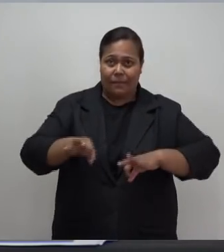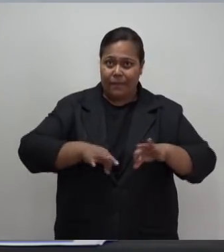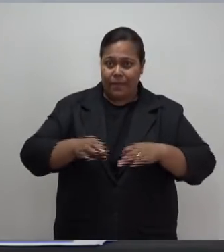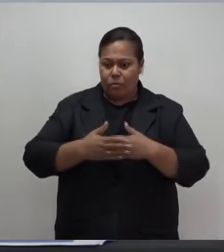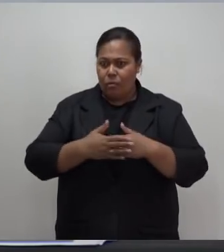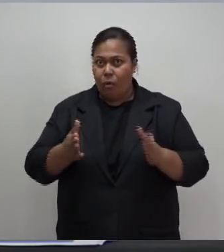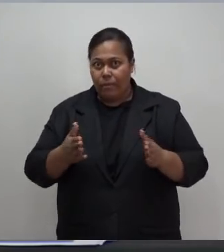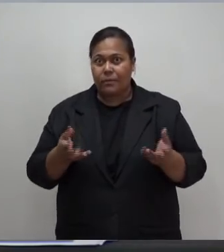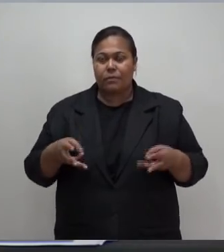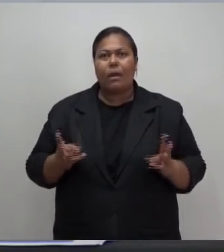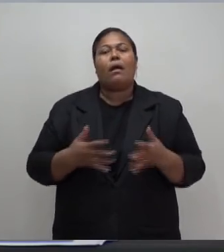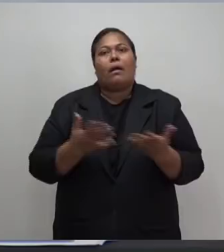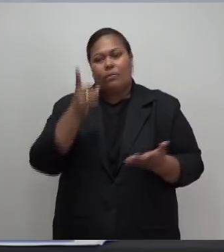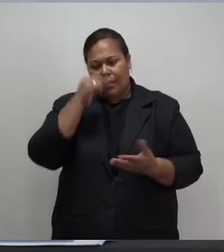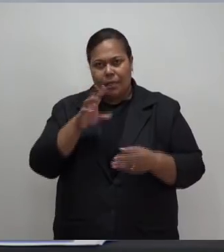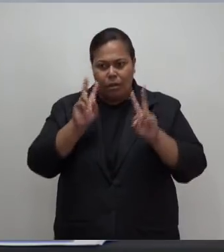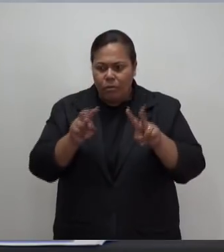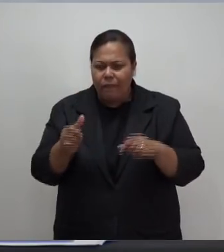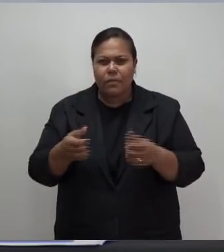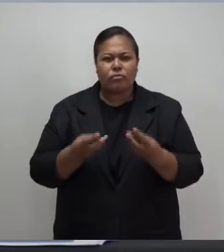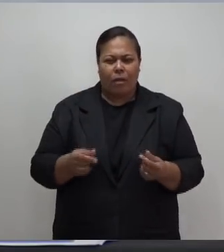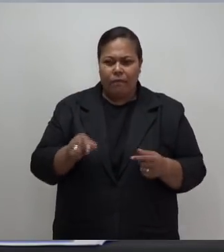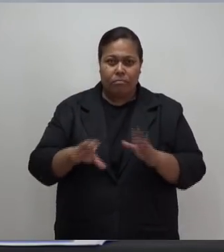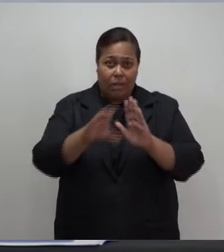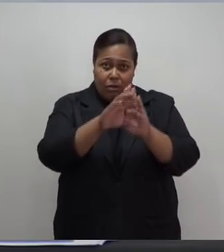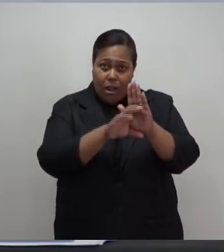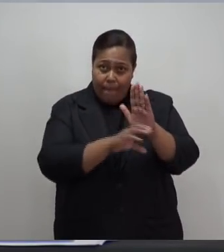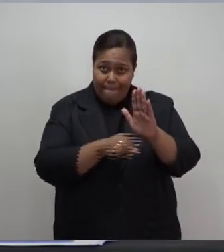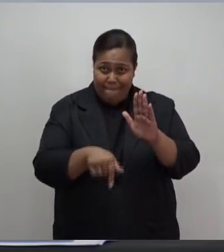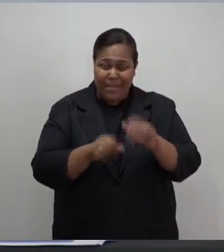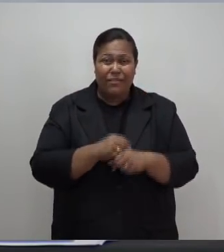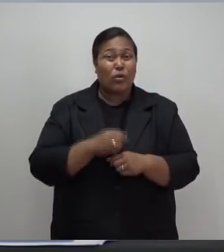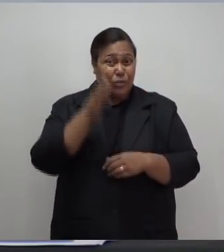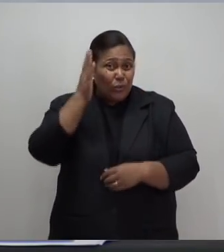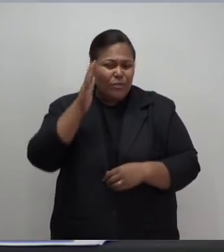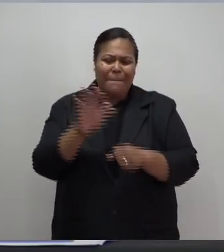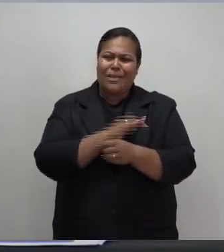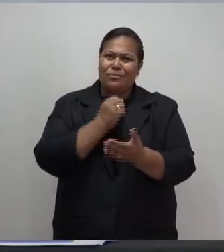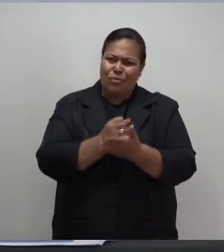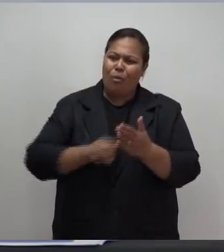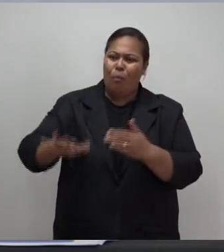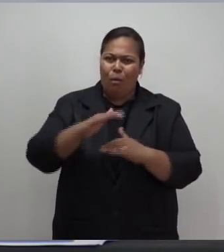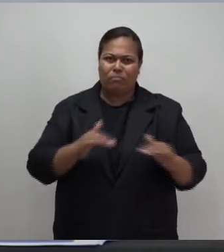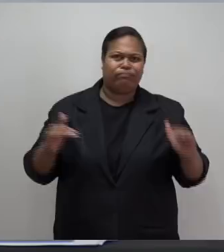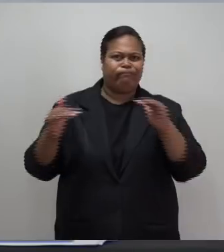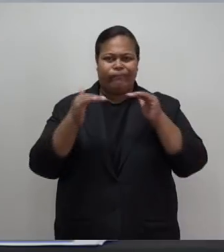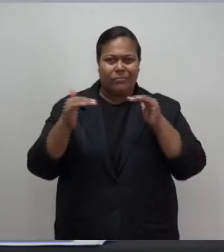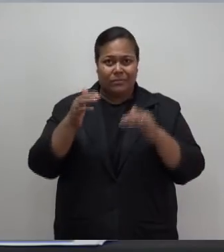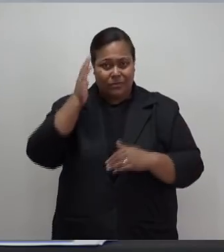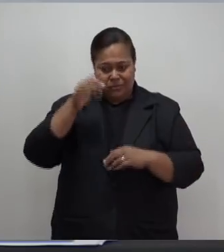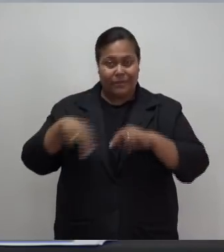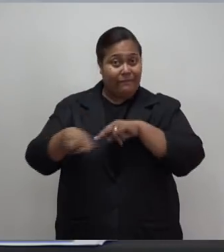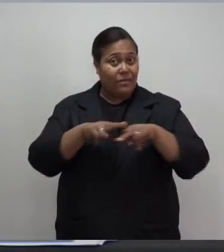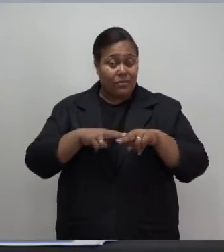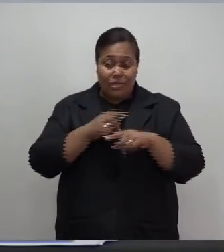way that would cater for a realigned school curriculum, ensuring that all of Fiji schools are on the same page. You and I both know that schools